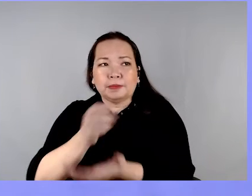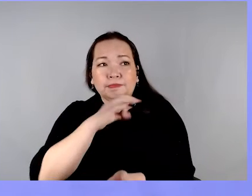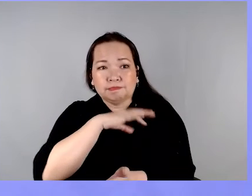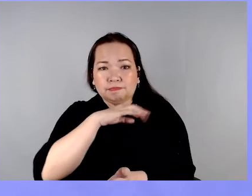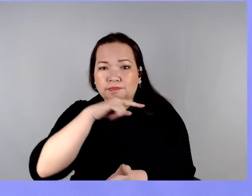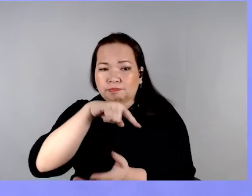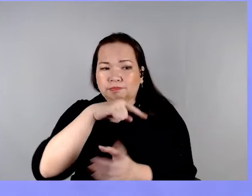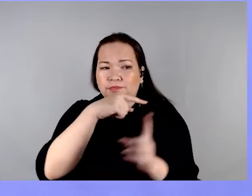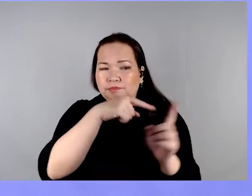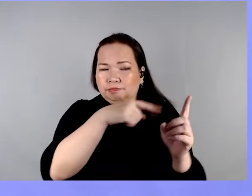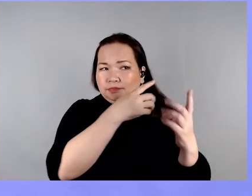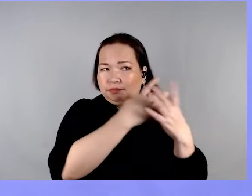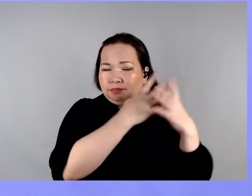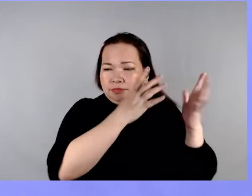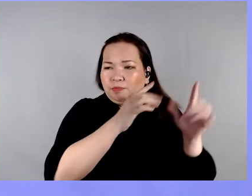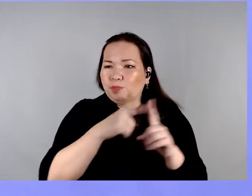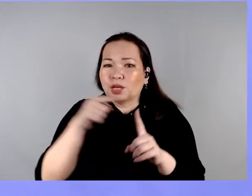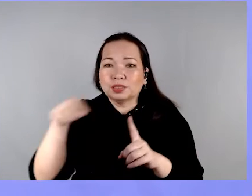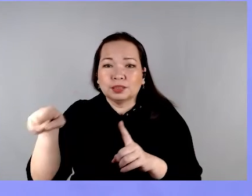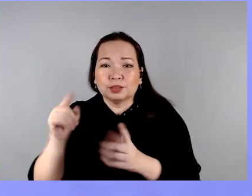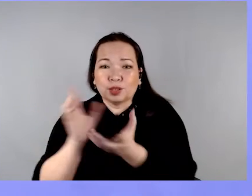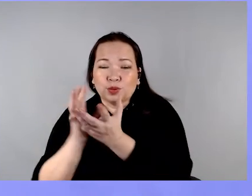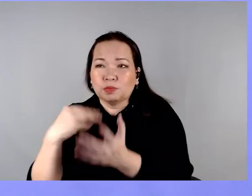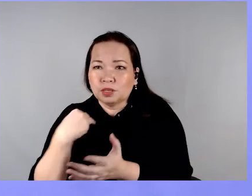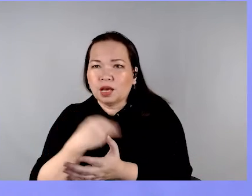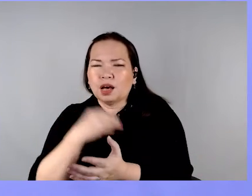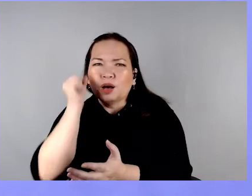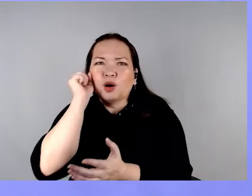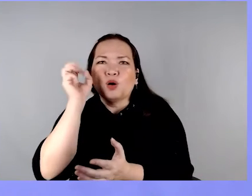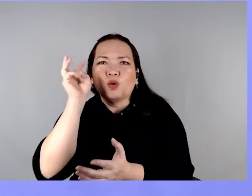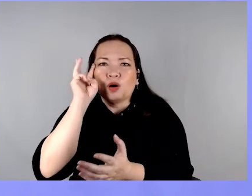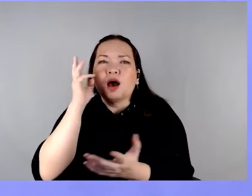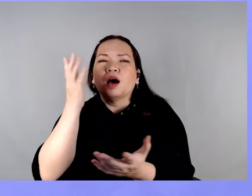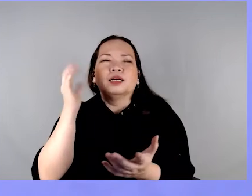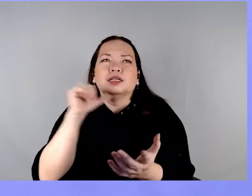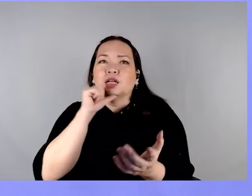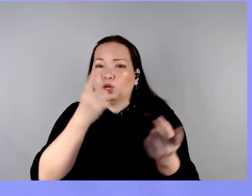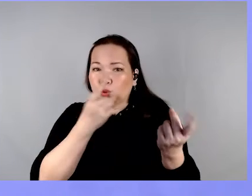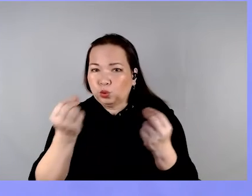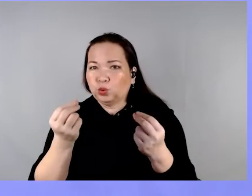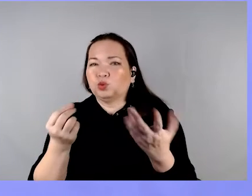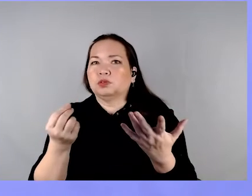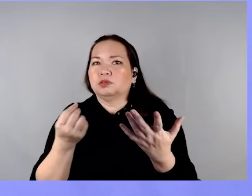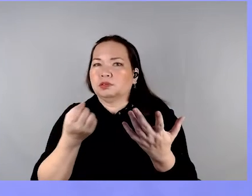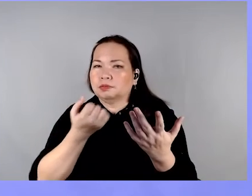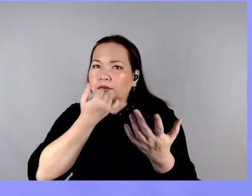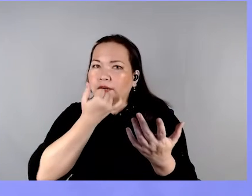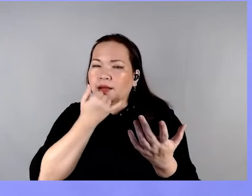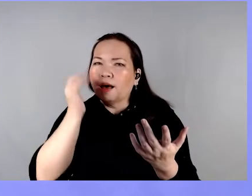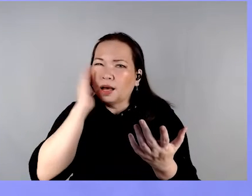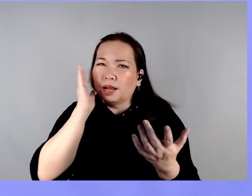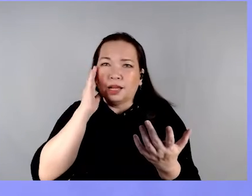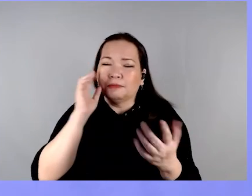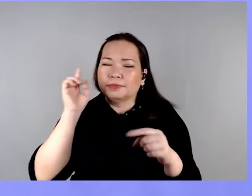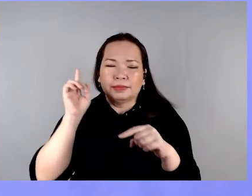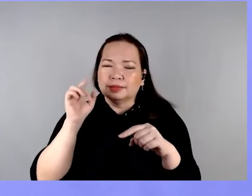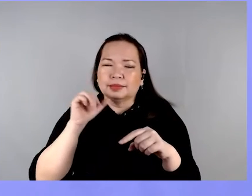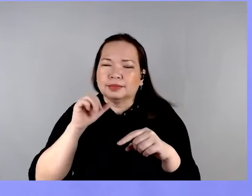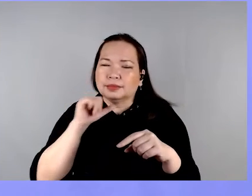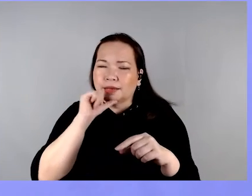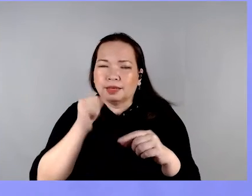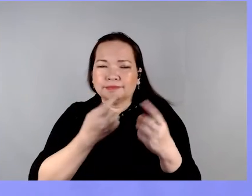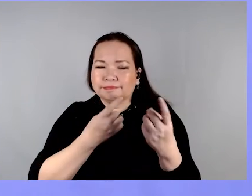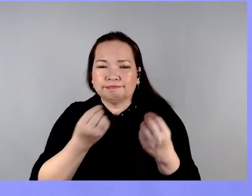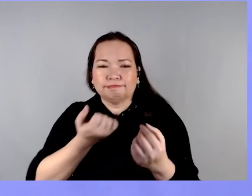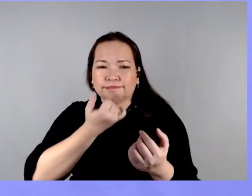community because they are made aware of the social causes that lead to crime and are empowered to take part in preventing crime in their own community.